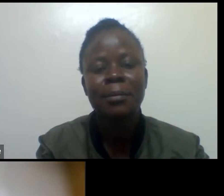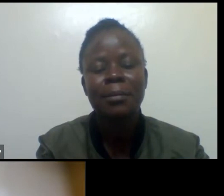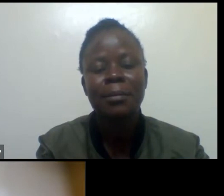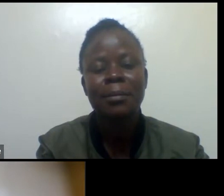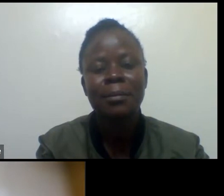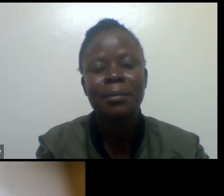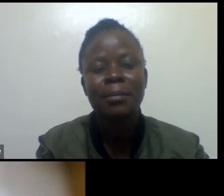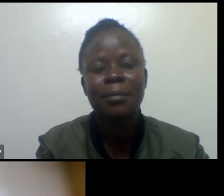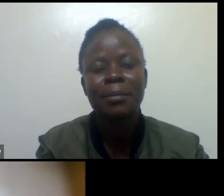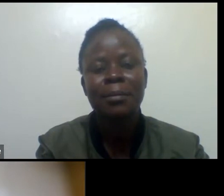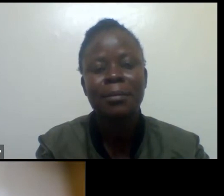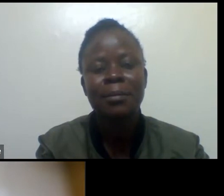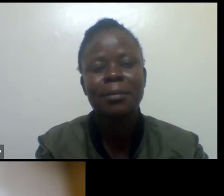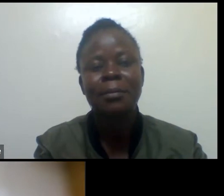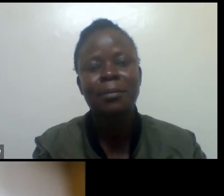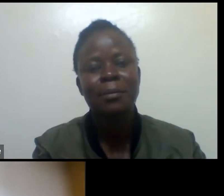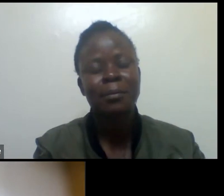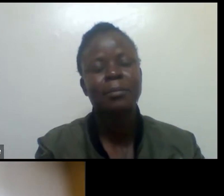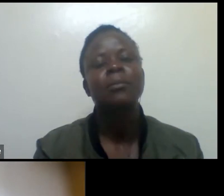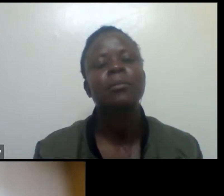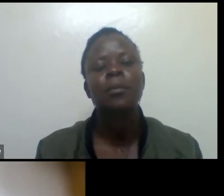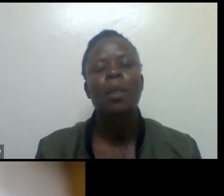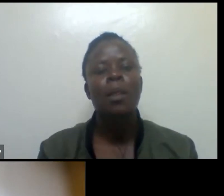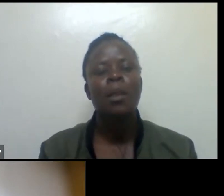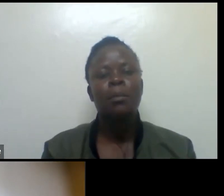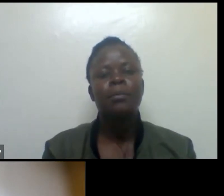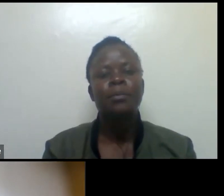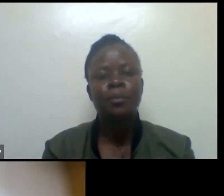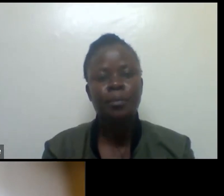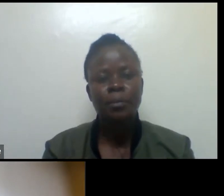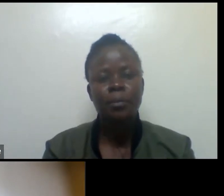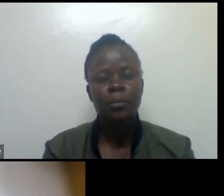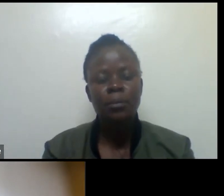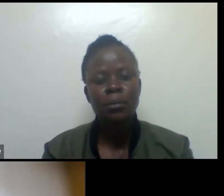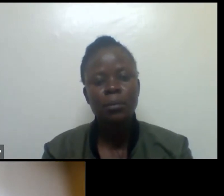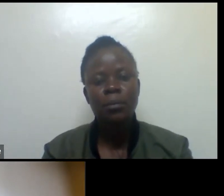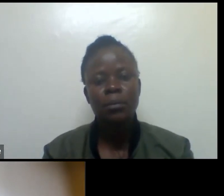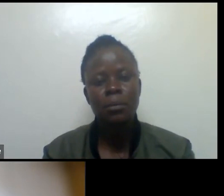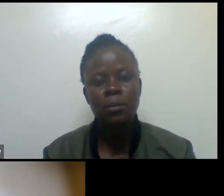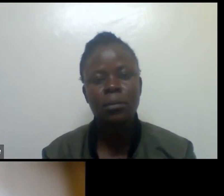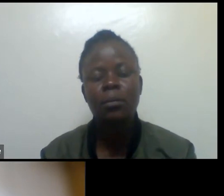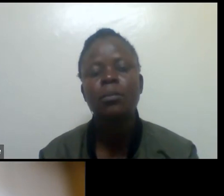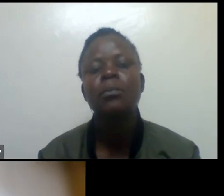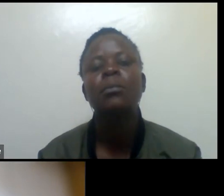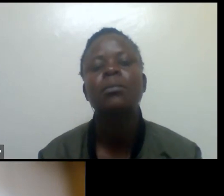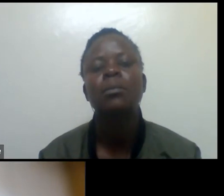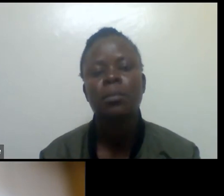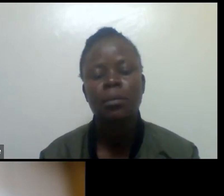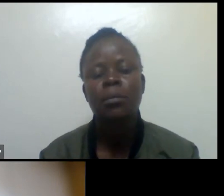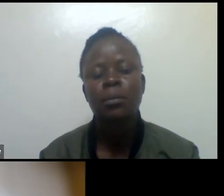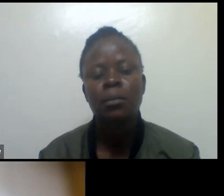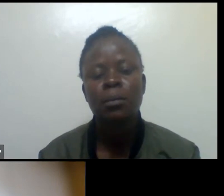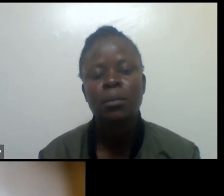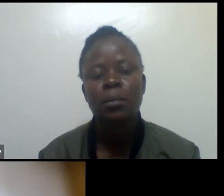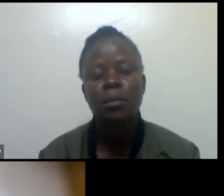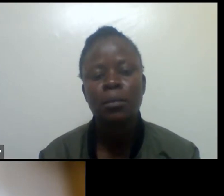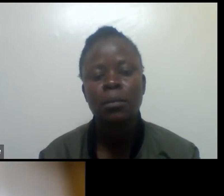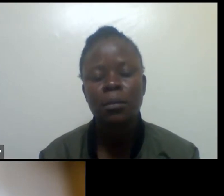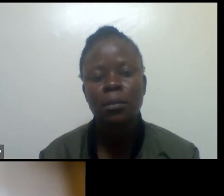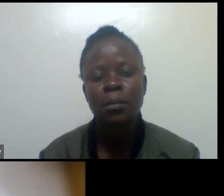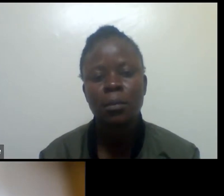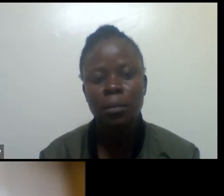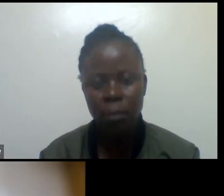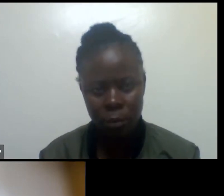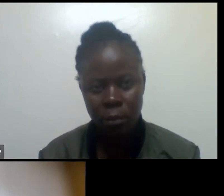everyone within the panel, that we must identify the value that we are bringing on board. And you should not sit